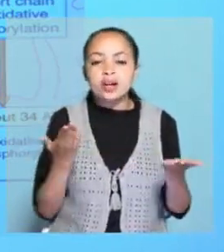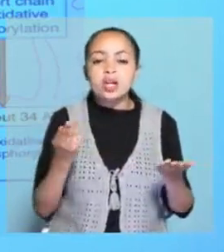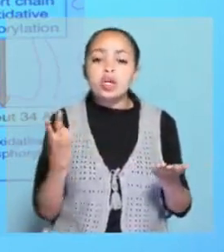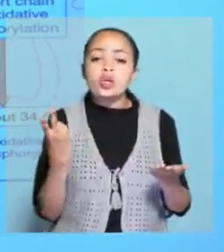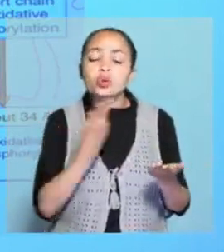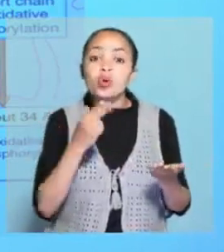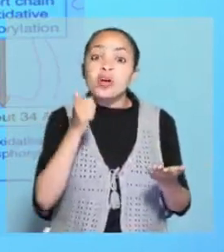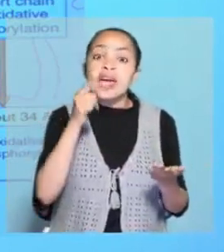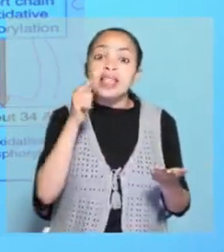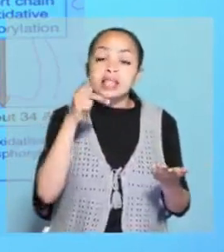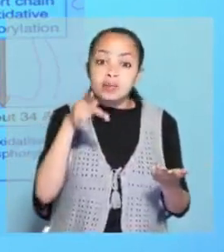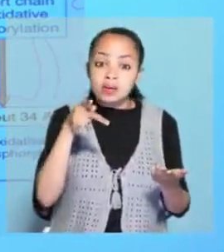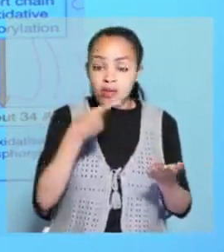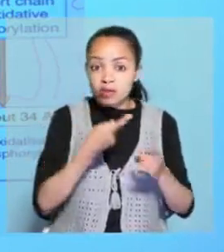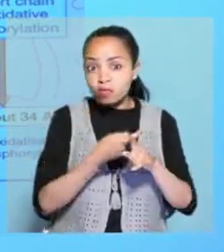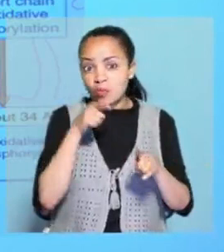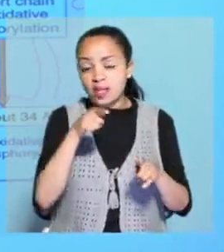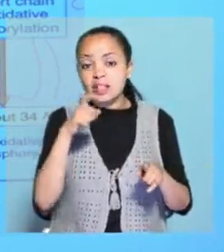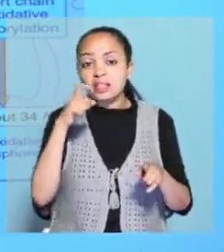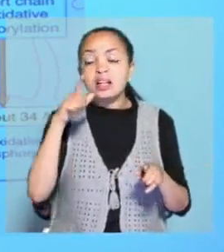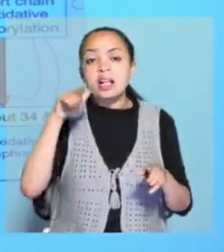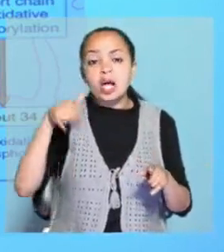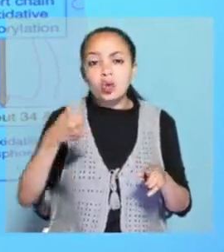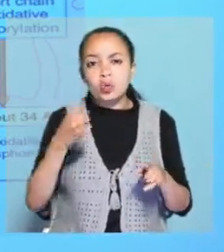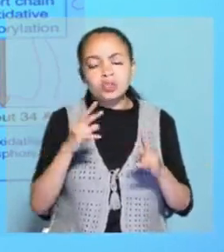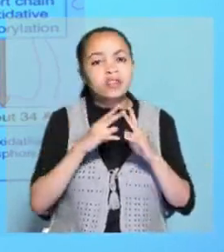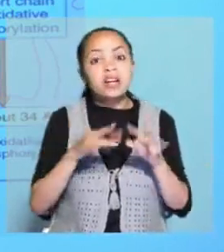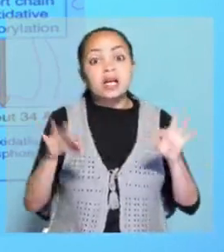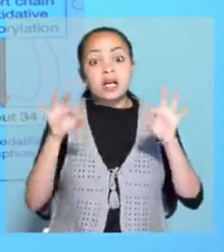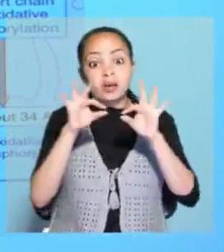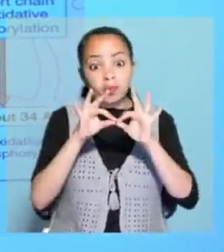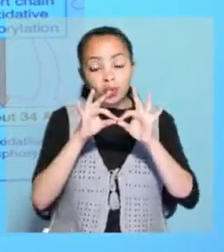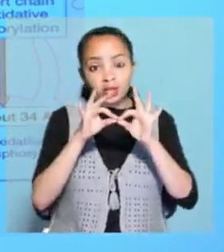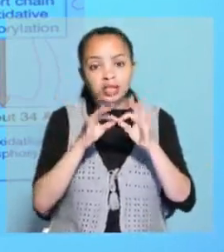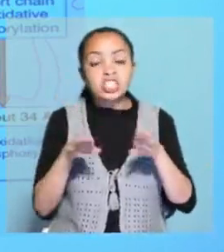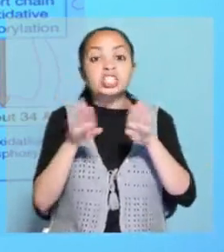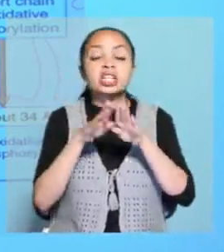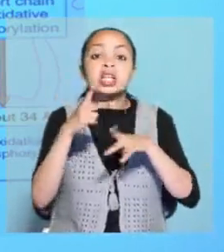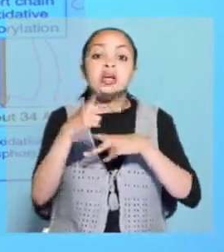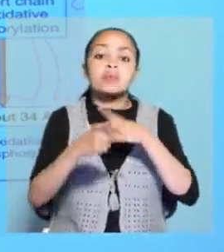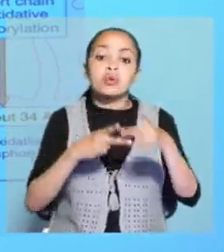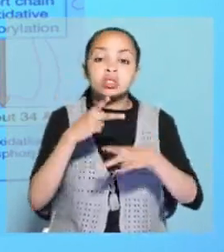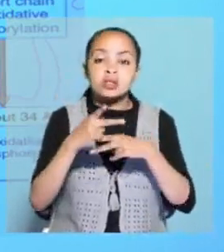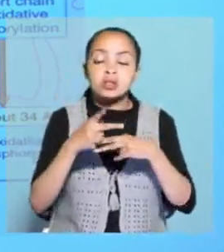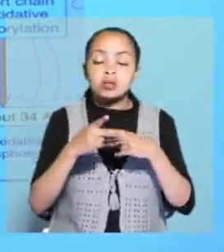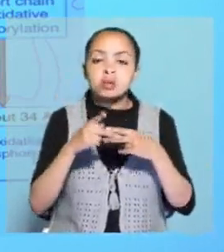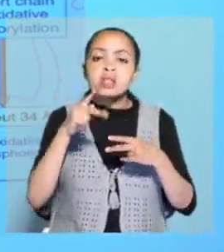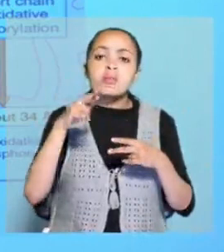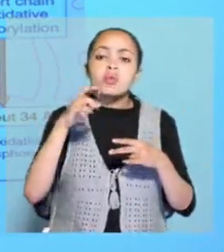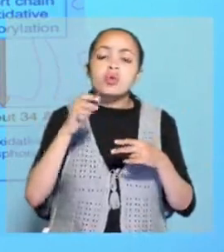of the ATP from that of glycolysis is important in shuttling process, proton shuttling.